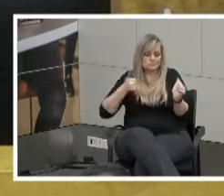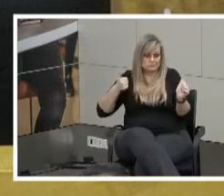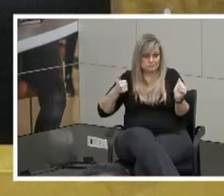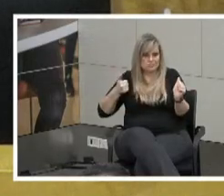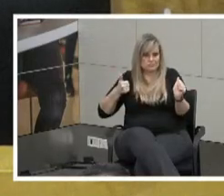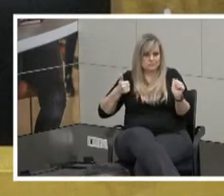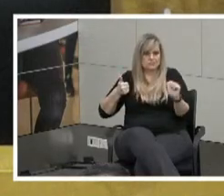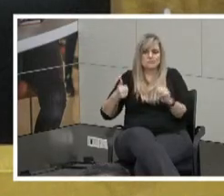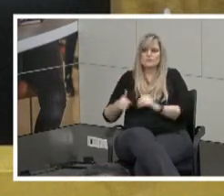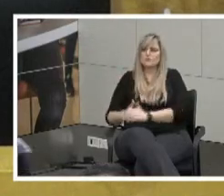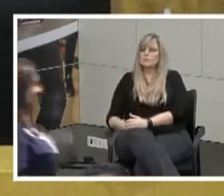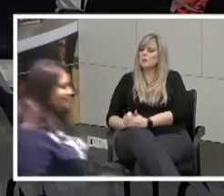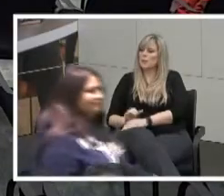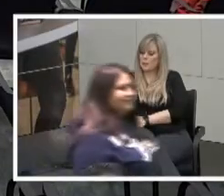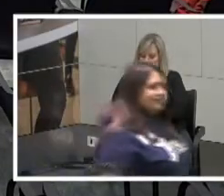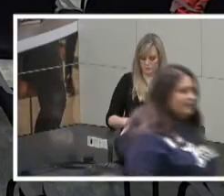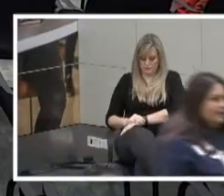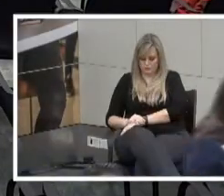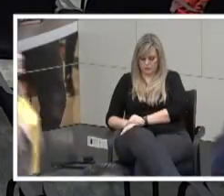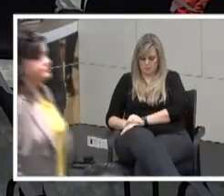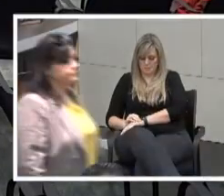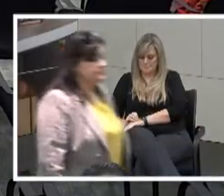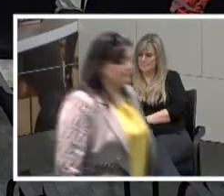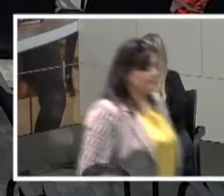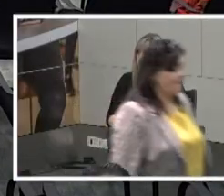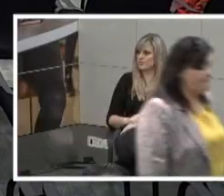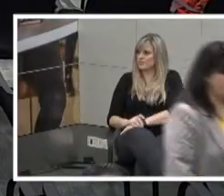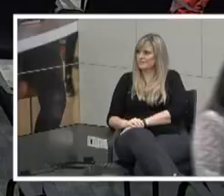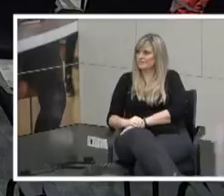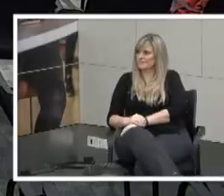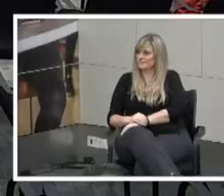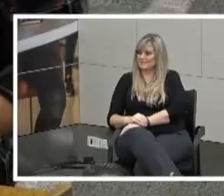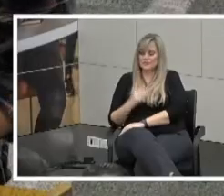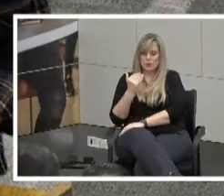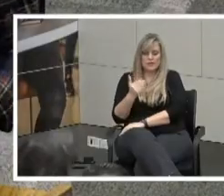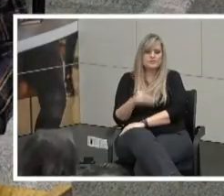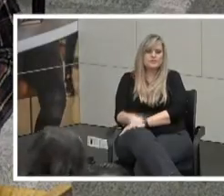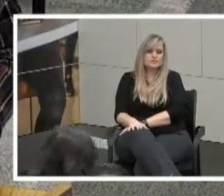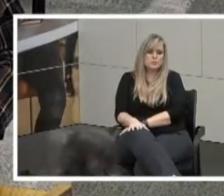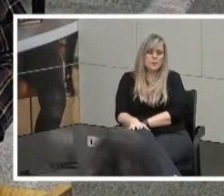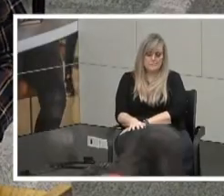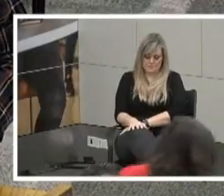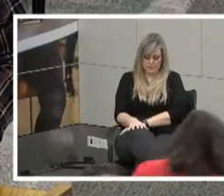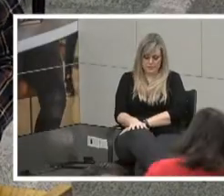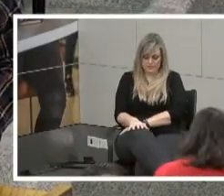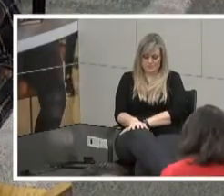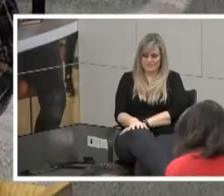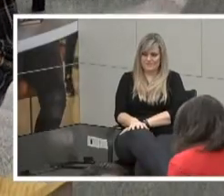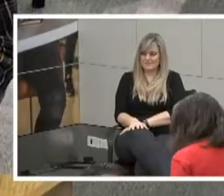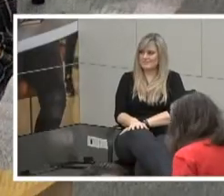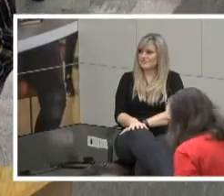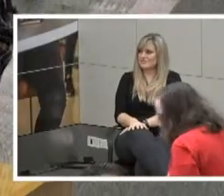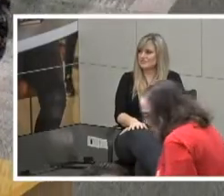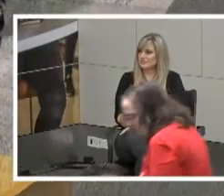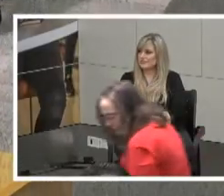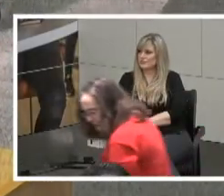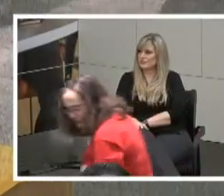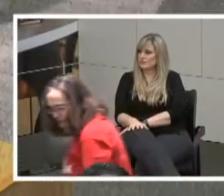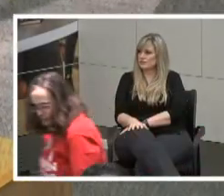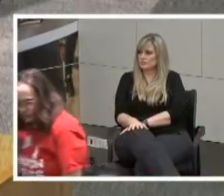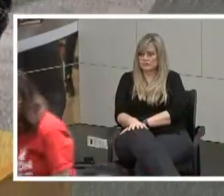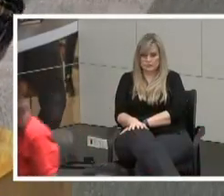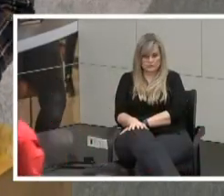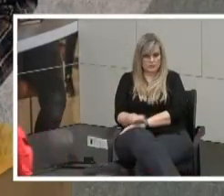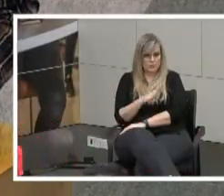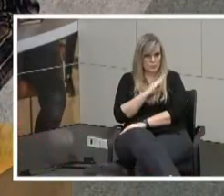you next speaker yes sir please go ahead superintendent and